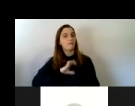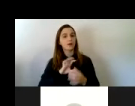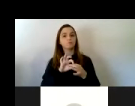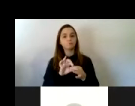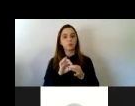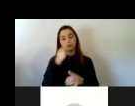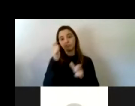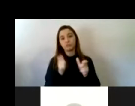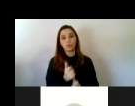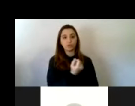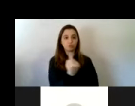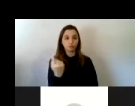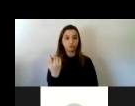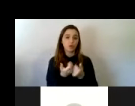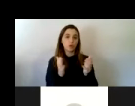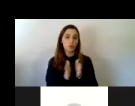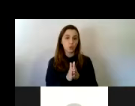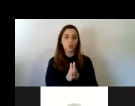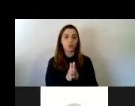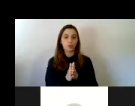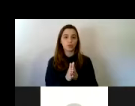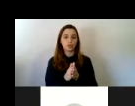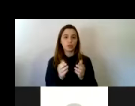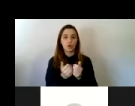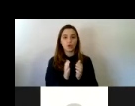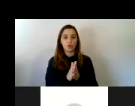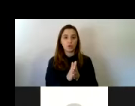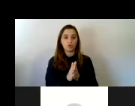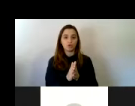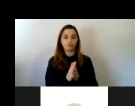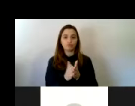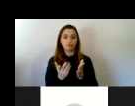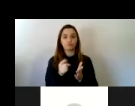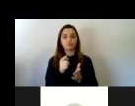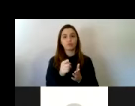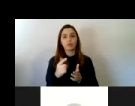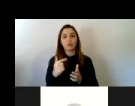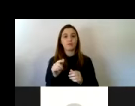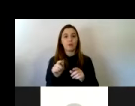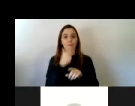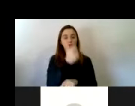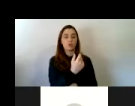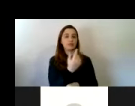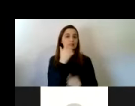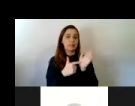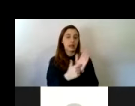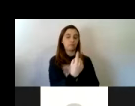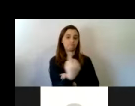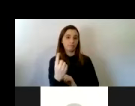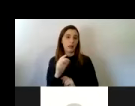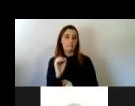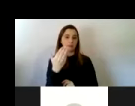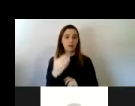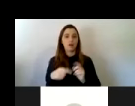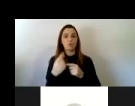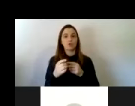individuals all should always come first, and it's a collaboration between the governmental, private sector, and civil society, because we believe